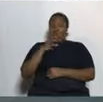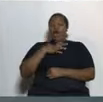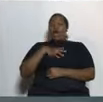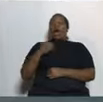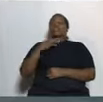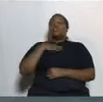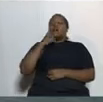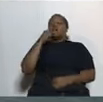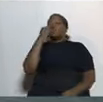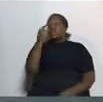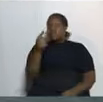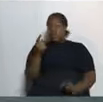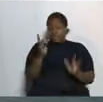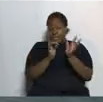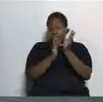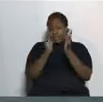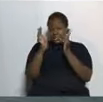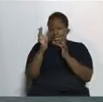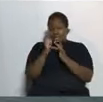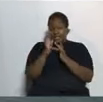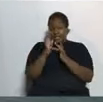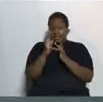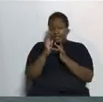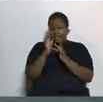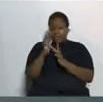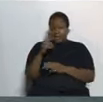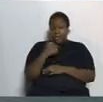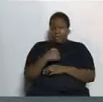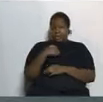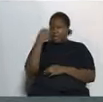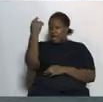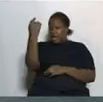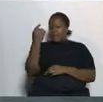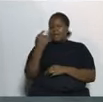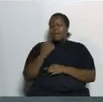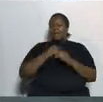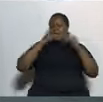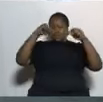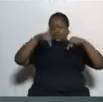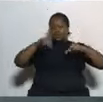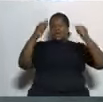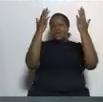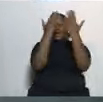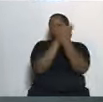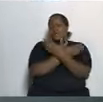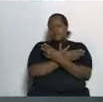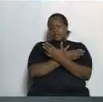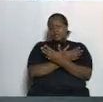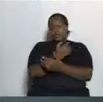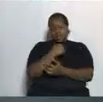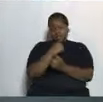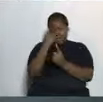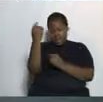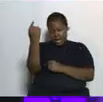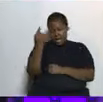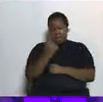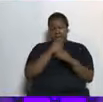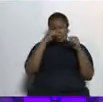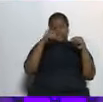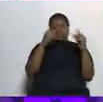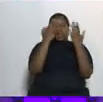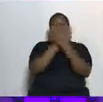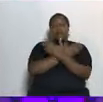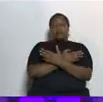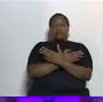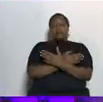Jesus, I'm coming forward tonight. I'm coming forward tonight.